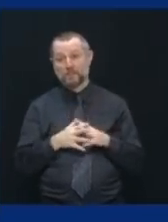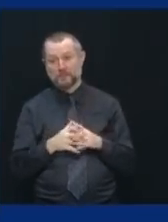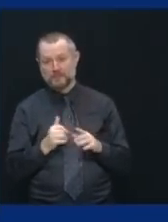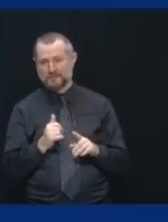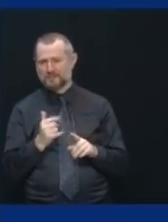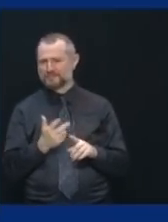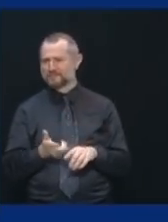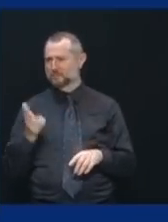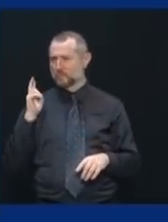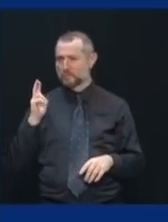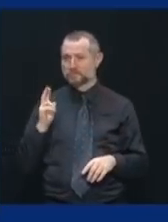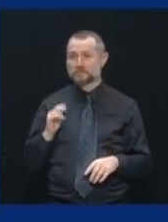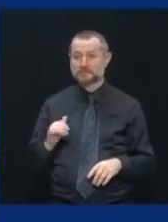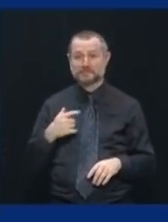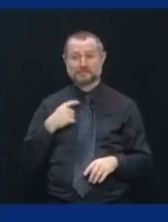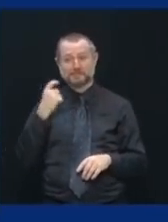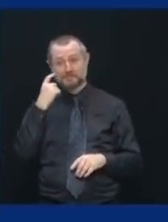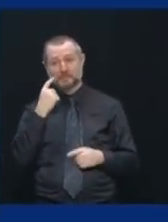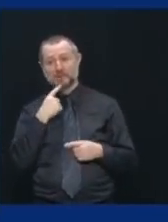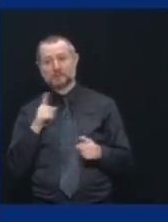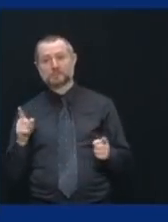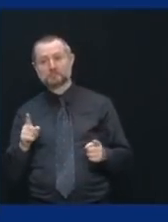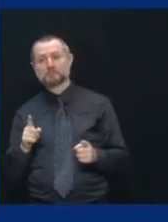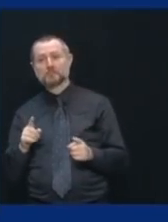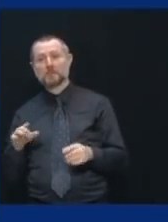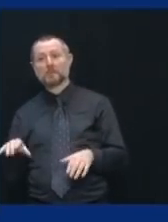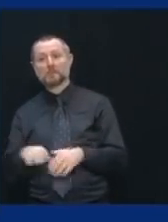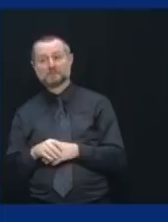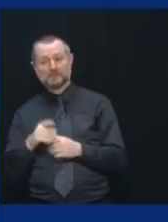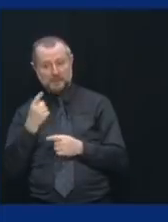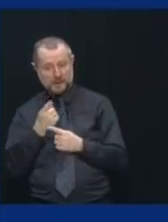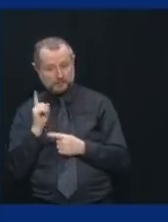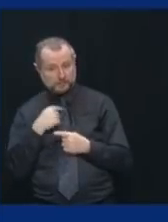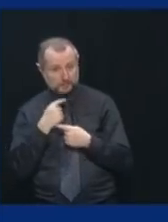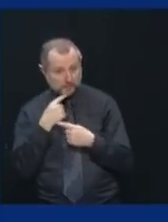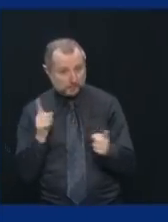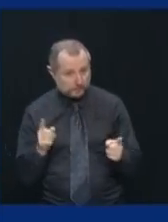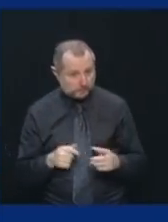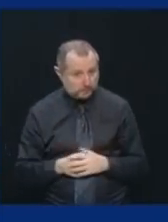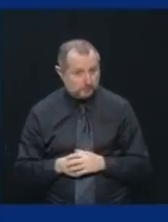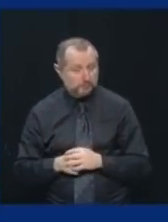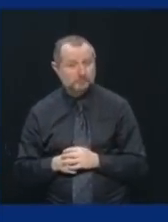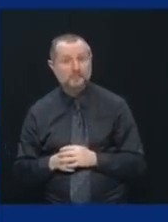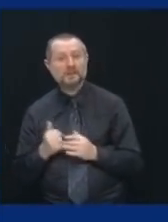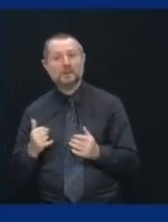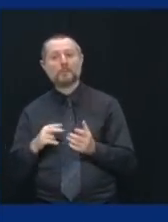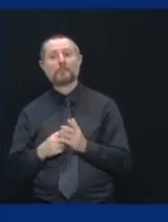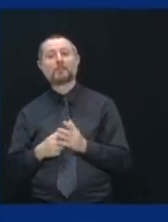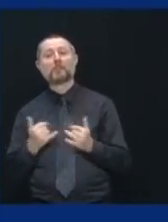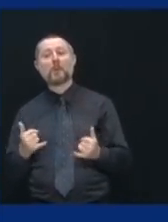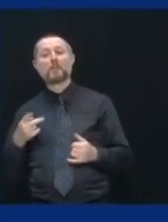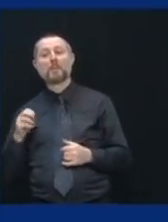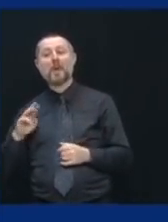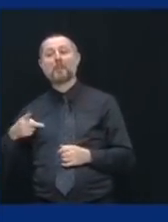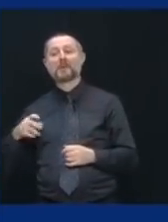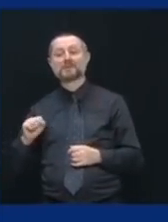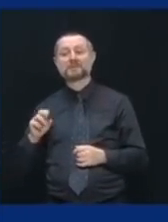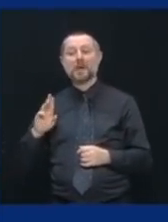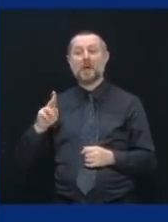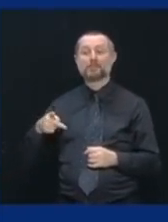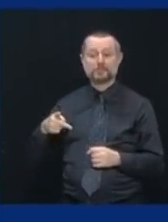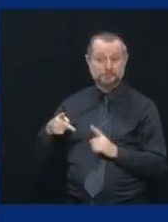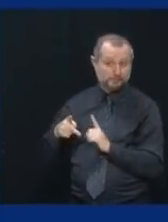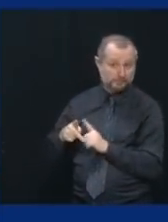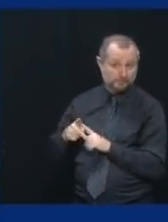the catering hall wedding ceremonies last week. This pop-up arts says it's going